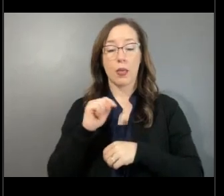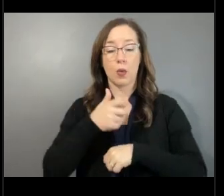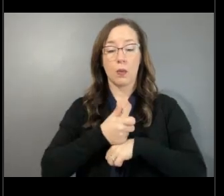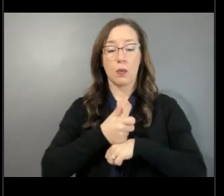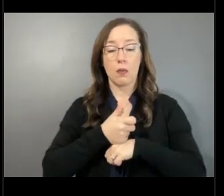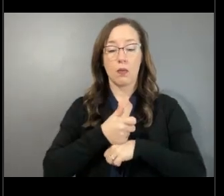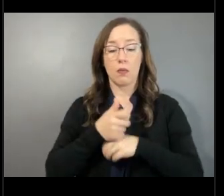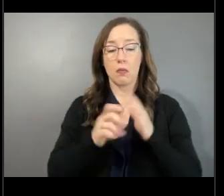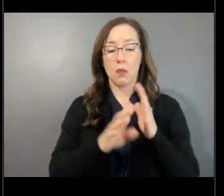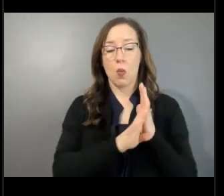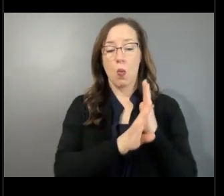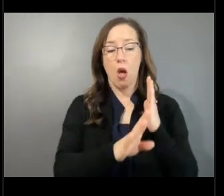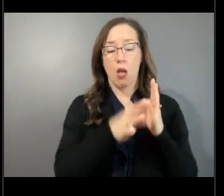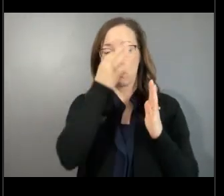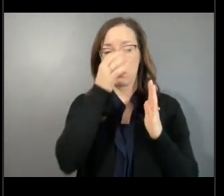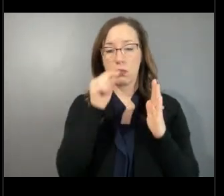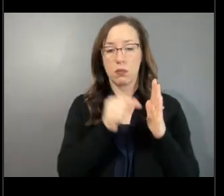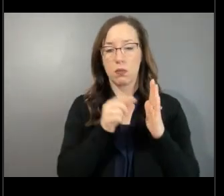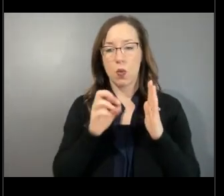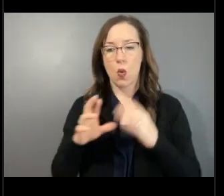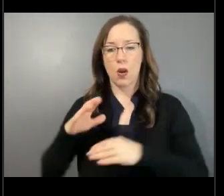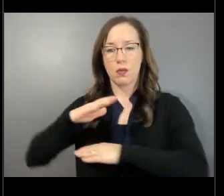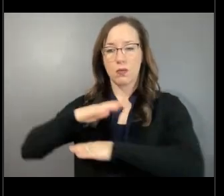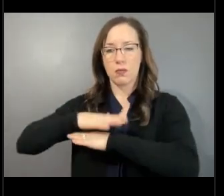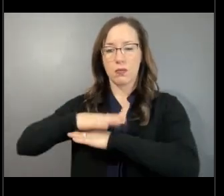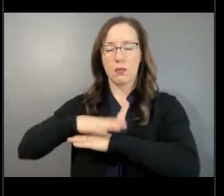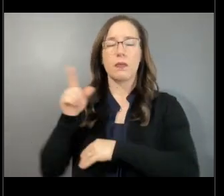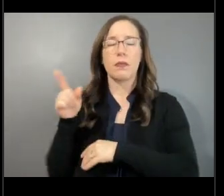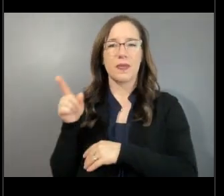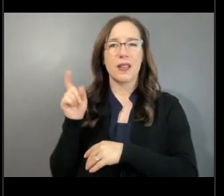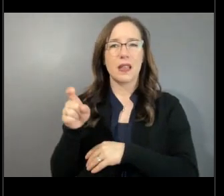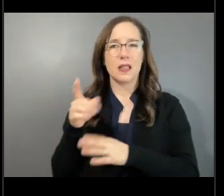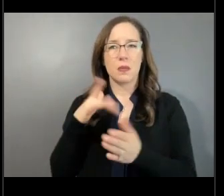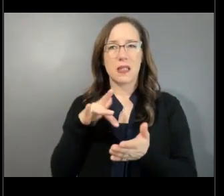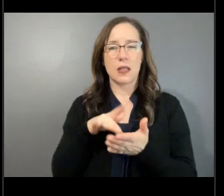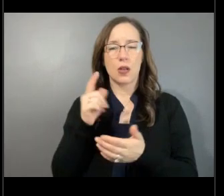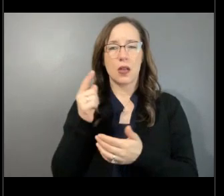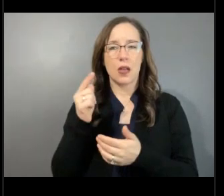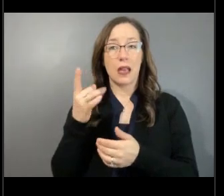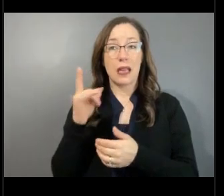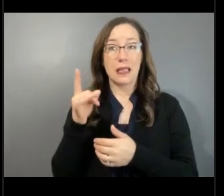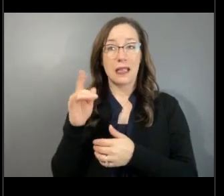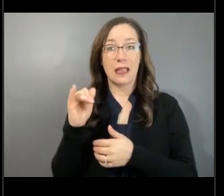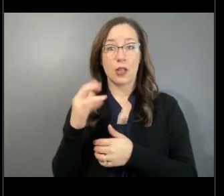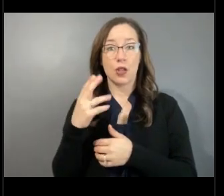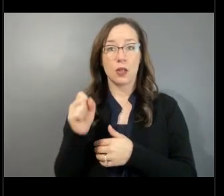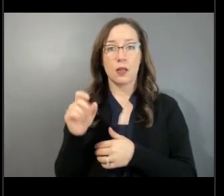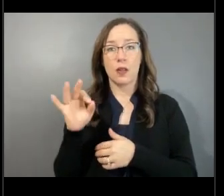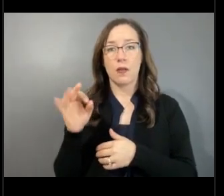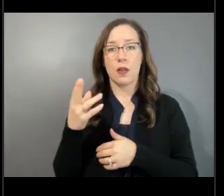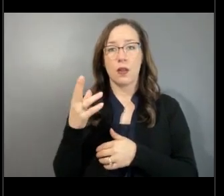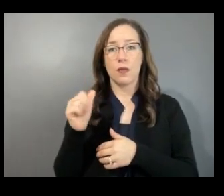or a fixture, it must be centered at 18 inches. The FHA DM, or the Fair Housing Act Design Manual,